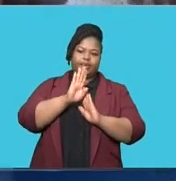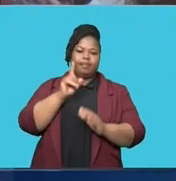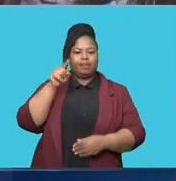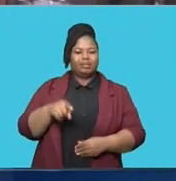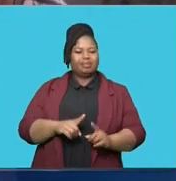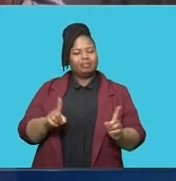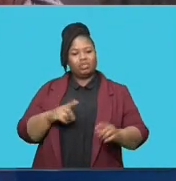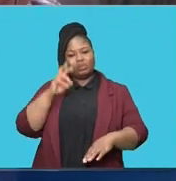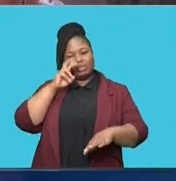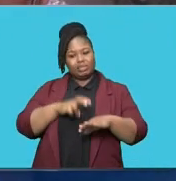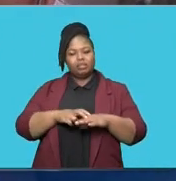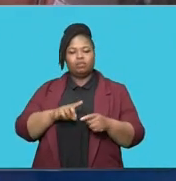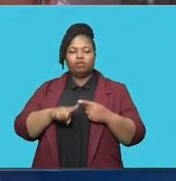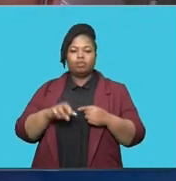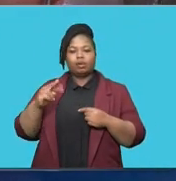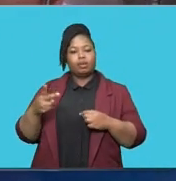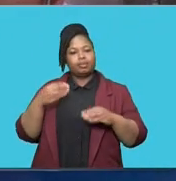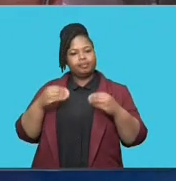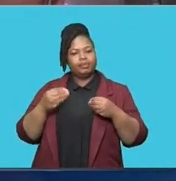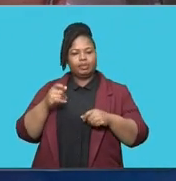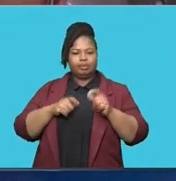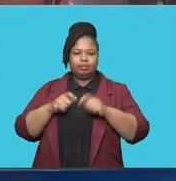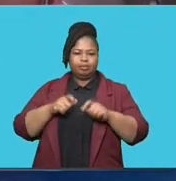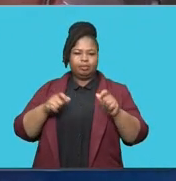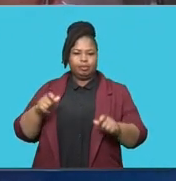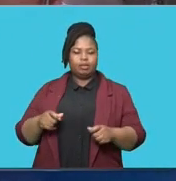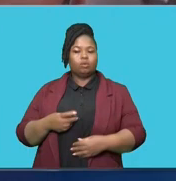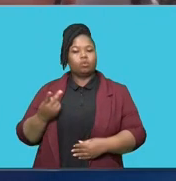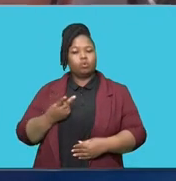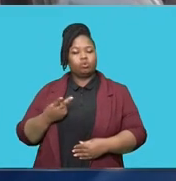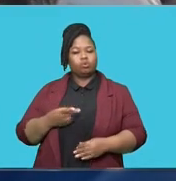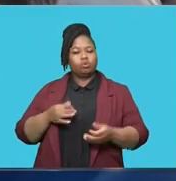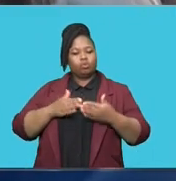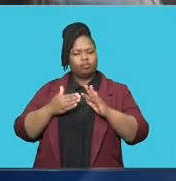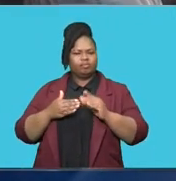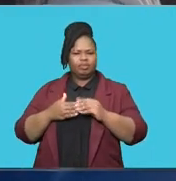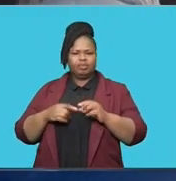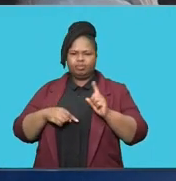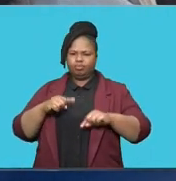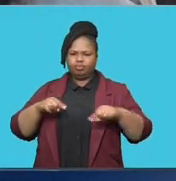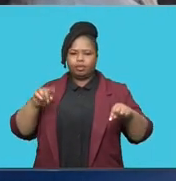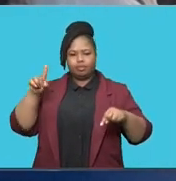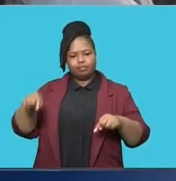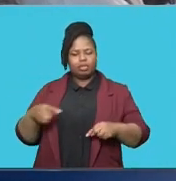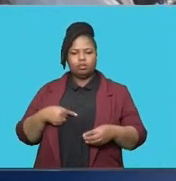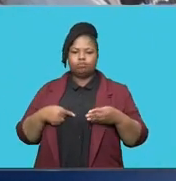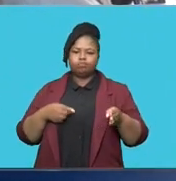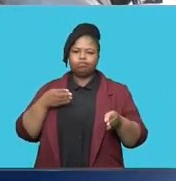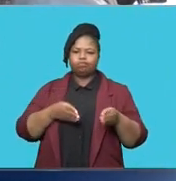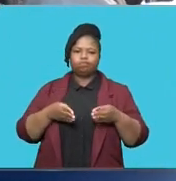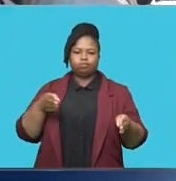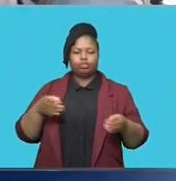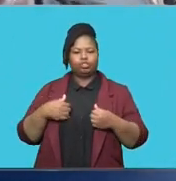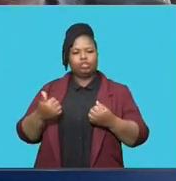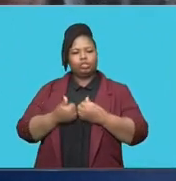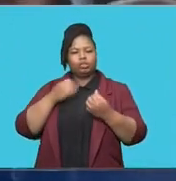hloka tshehetso ho tswa ho borakgwebo. Borakgwebo potlana le baahing ka kakaretso hore ba hlahelle ka maima ao ba